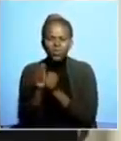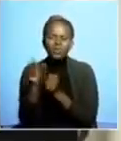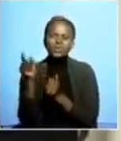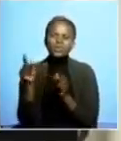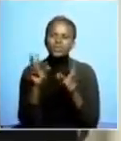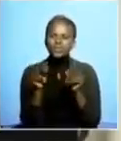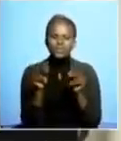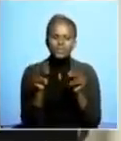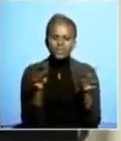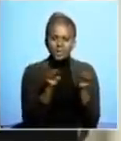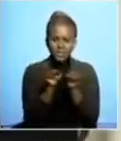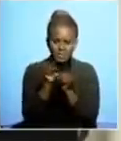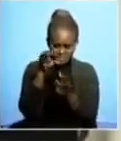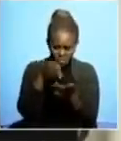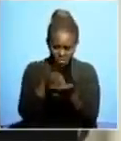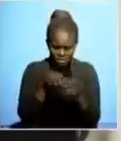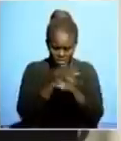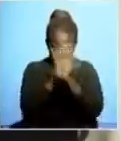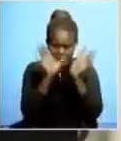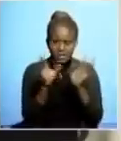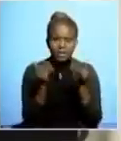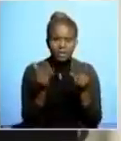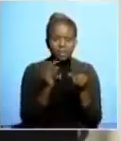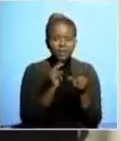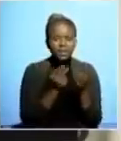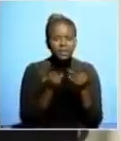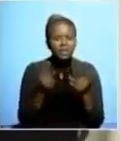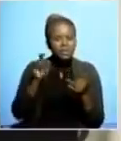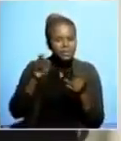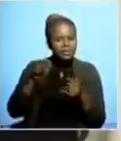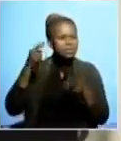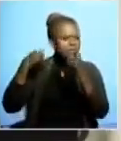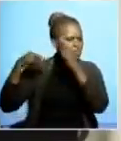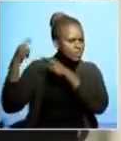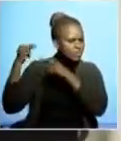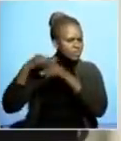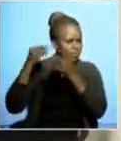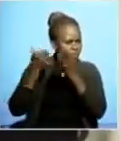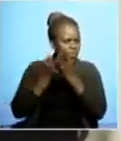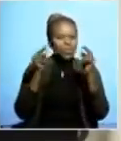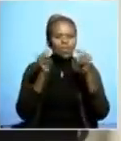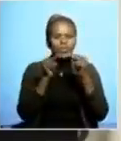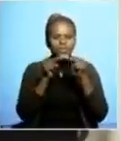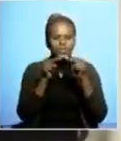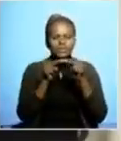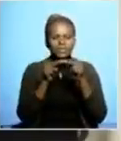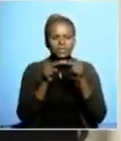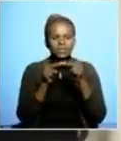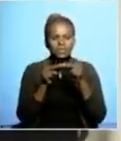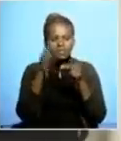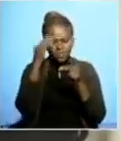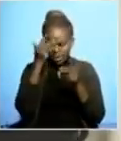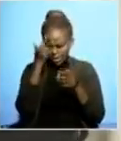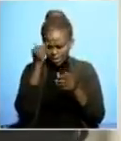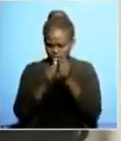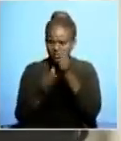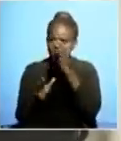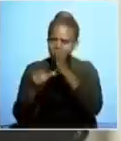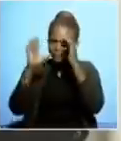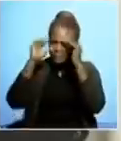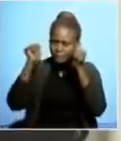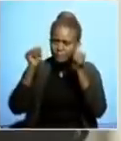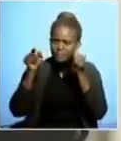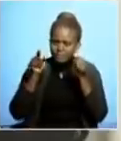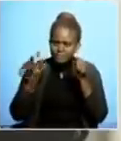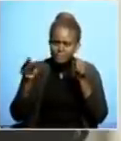As is the case, is clear now, we have to review those contracts. Because, Vice President, that